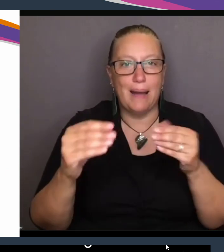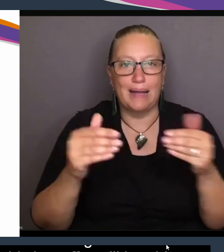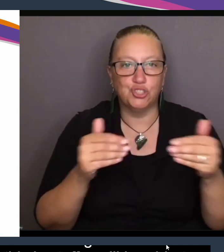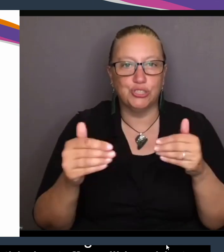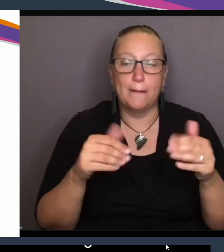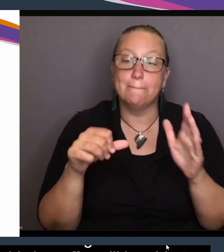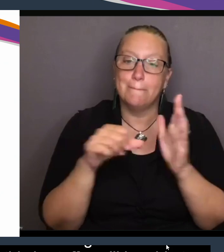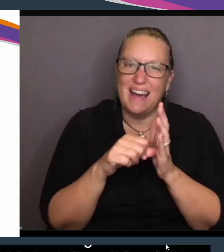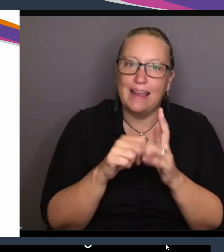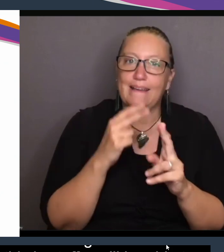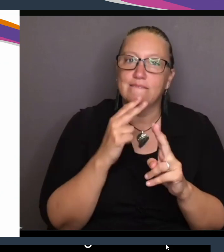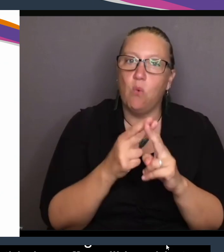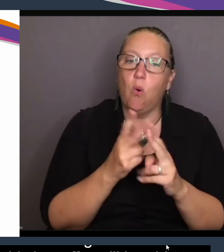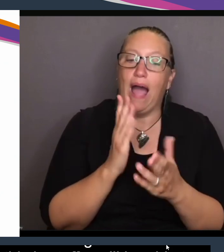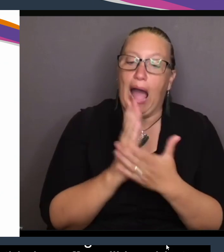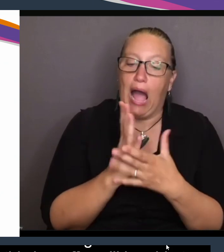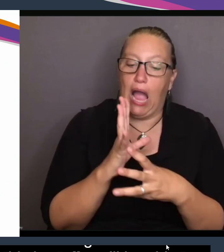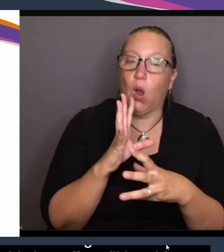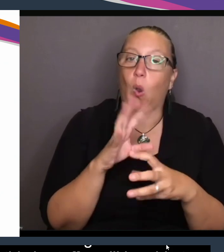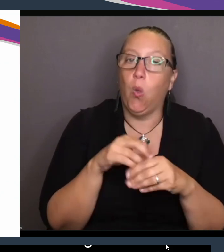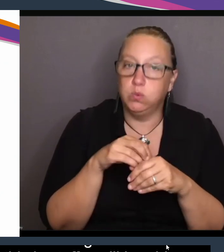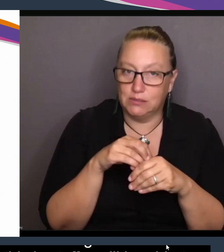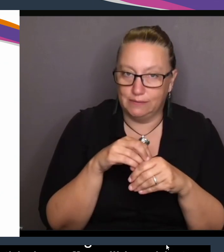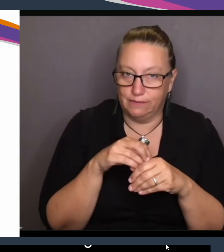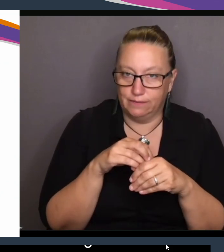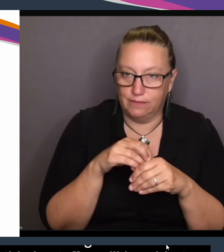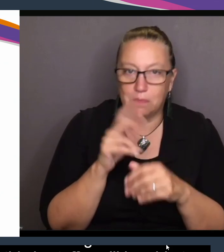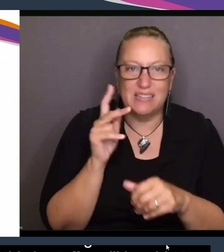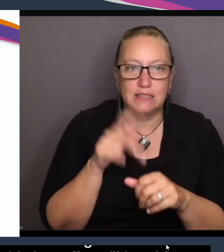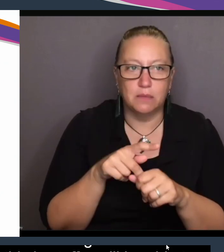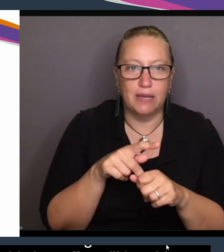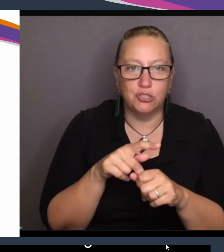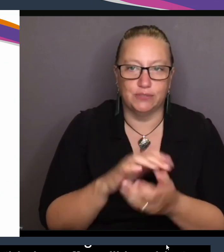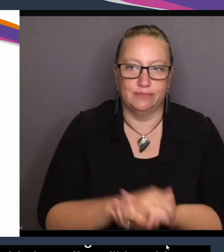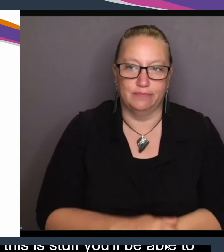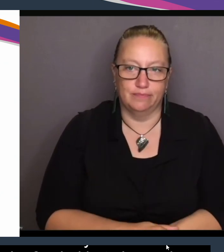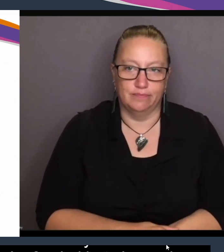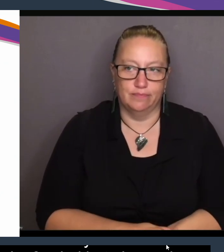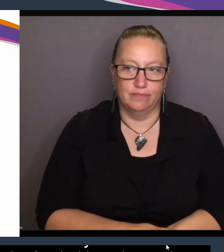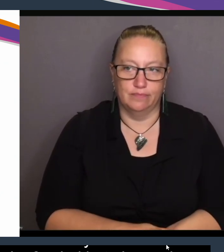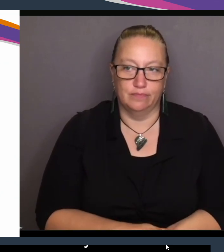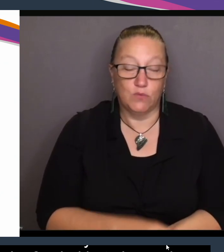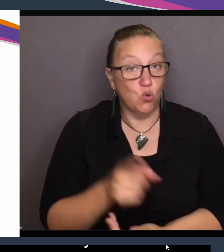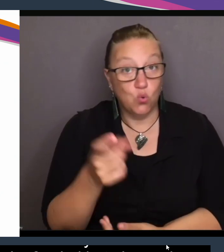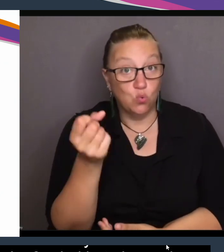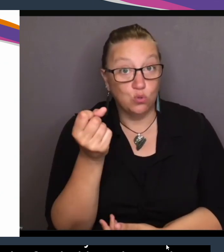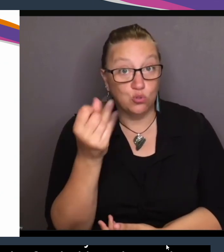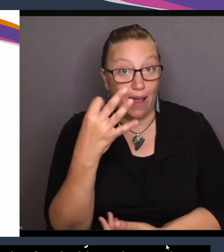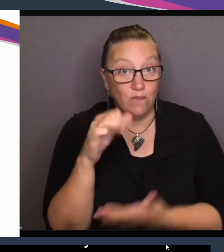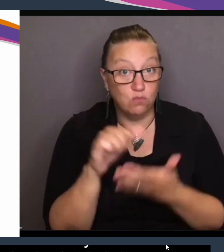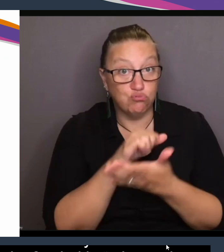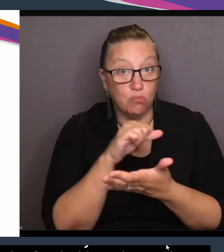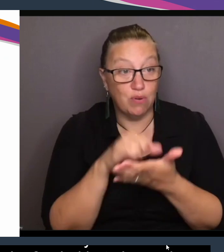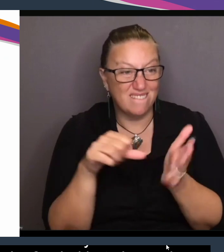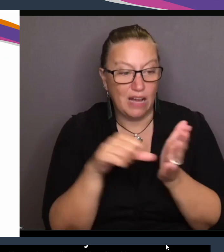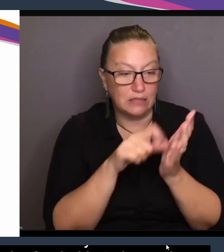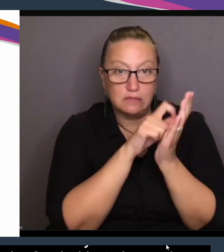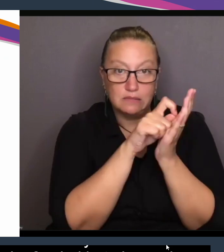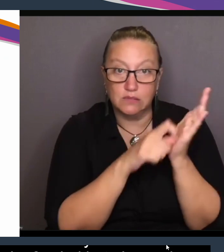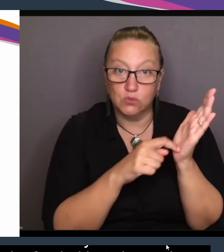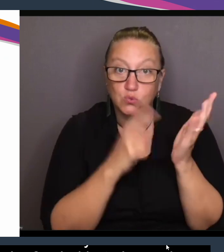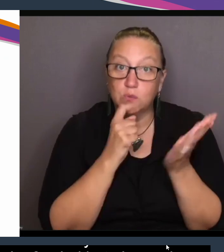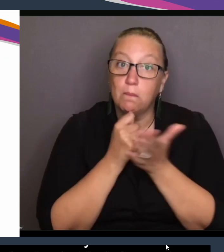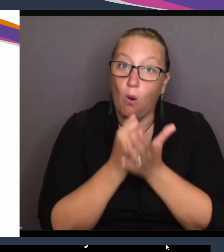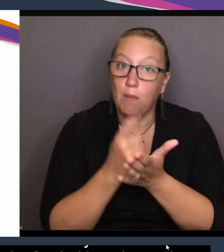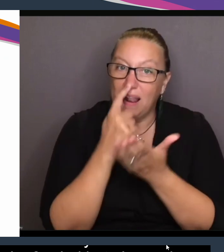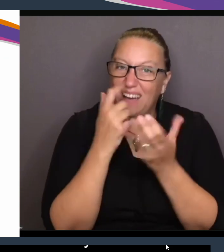inclusive participation. If we don't see that you've got appropriate funding to support people with disability